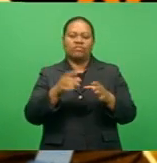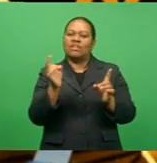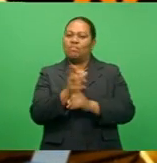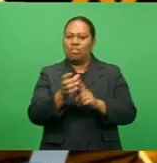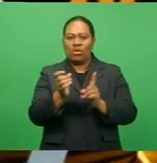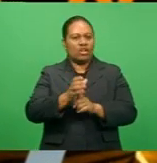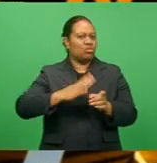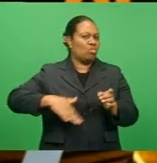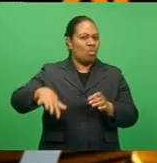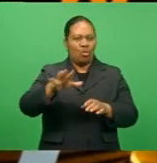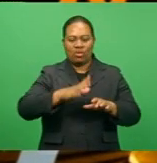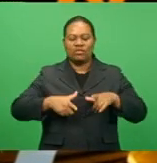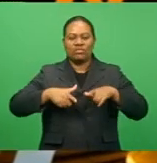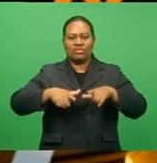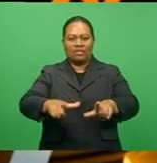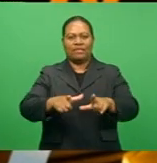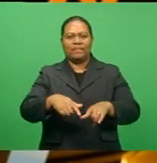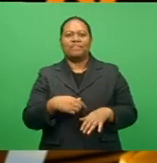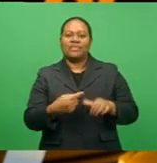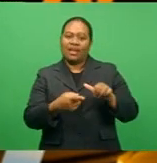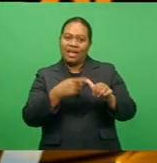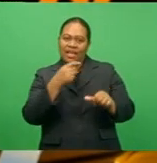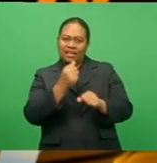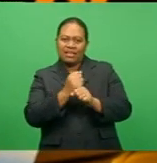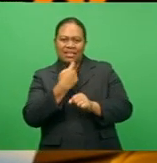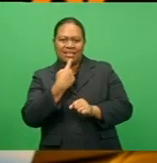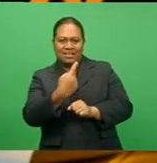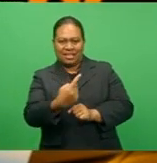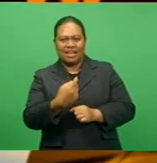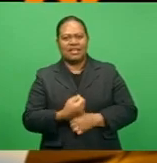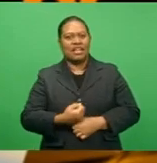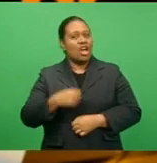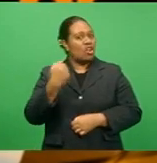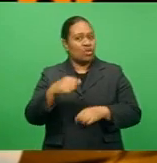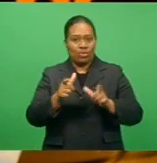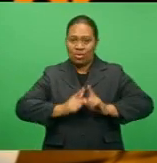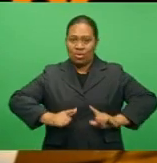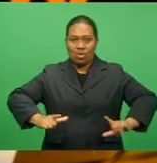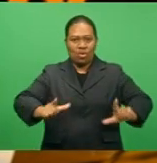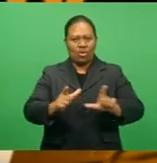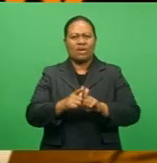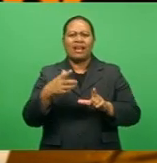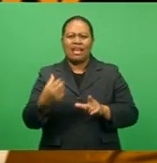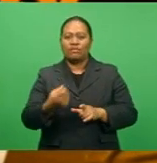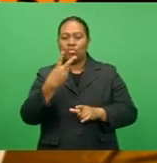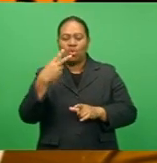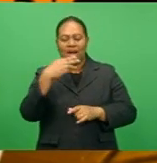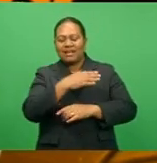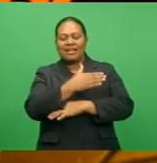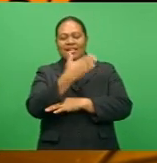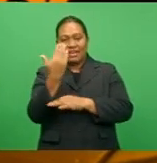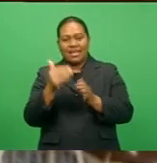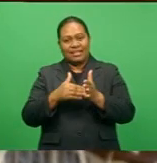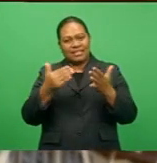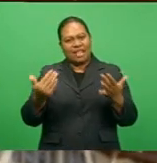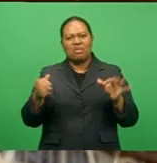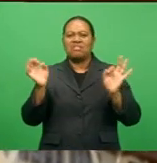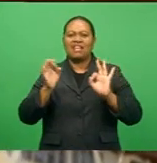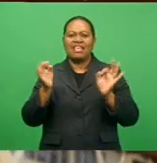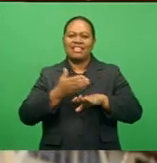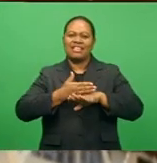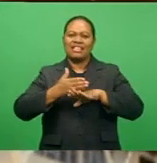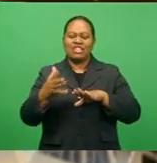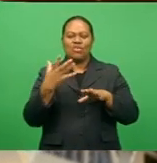of travel. Minister for Economy Aya Syed Kium says with no local cases in over 200 days, Fiji's